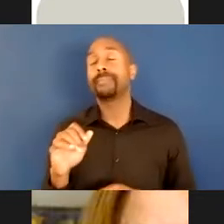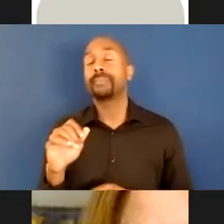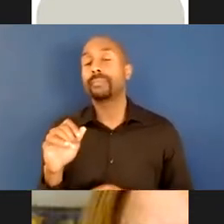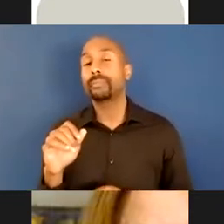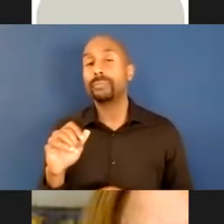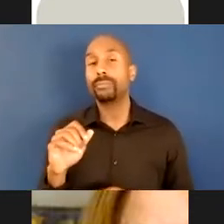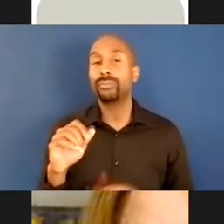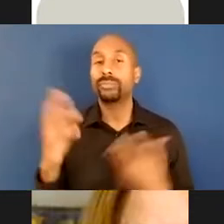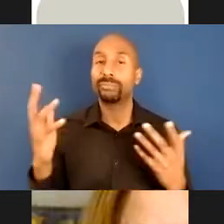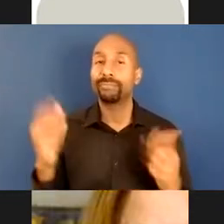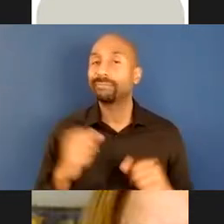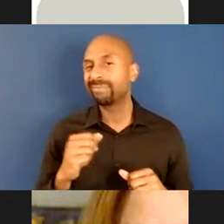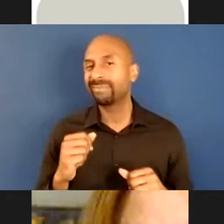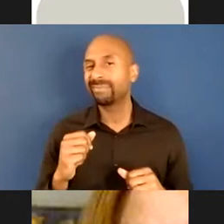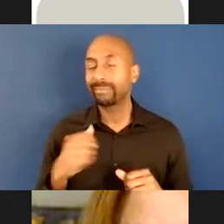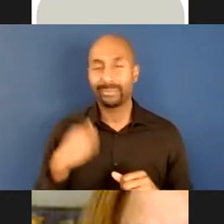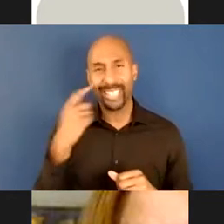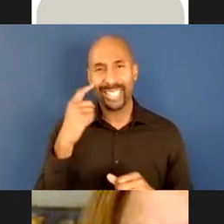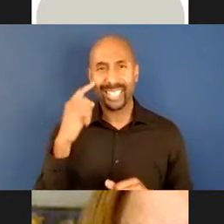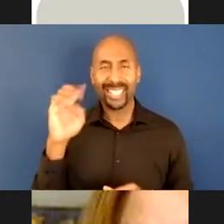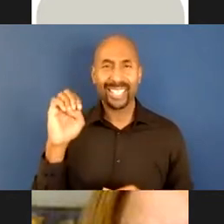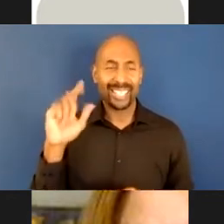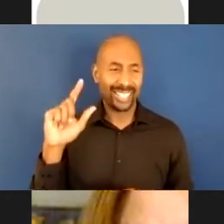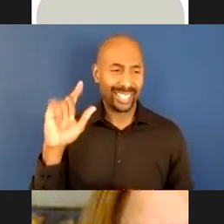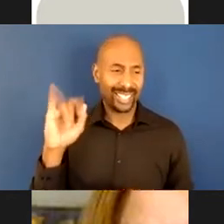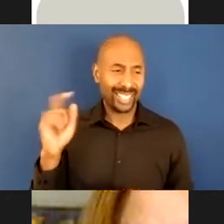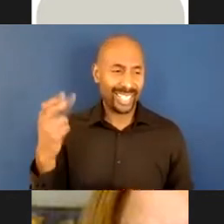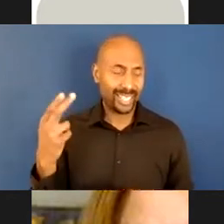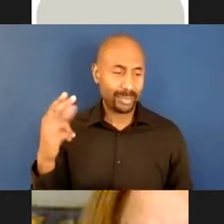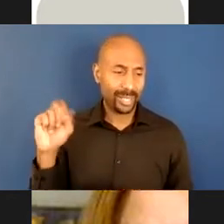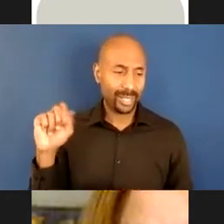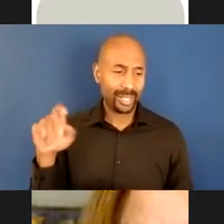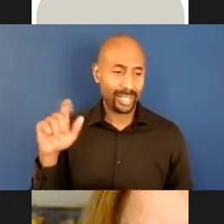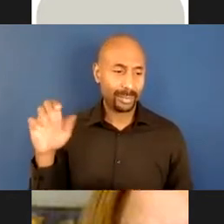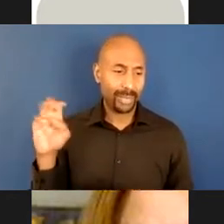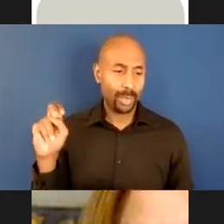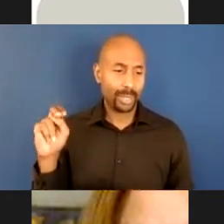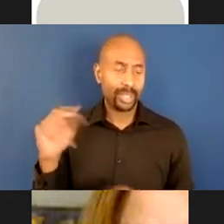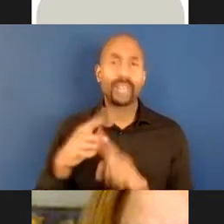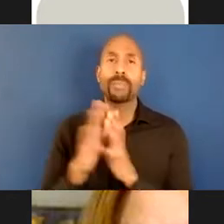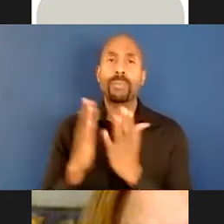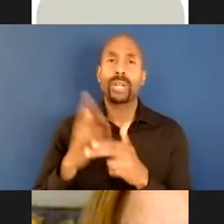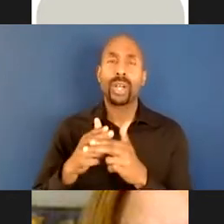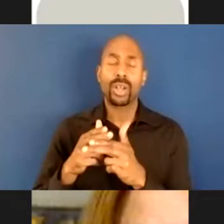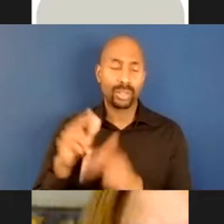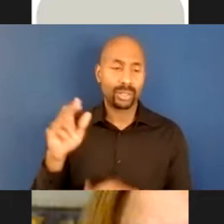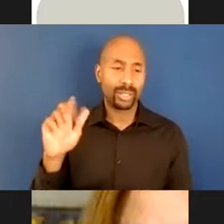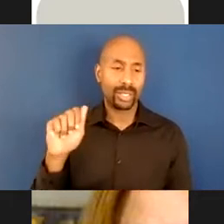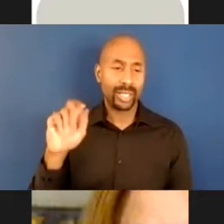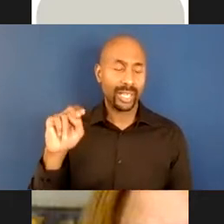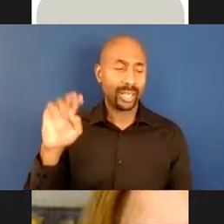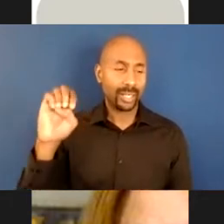is, I think it's Elizabeth Spelman, An Essential Woman, I think is the